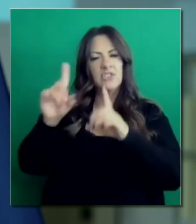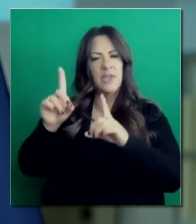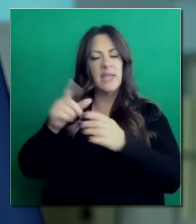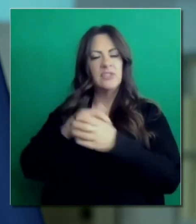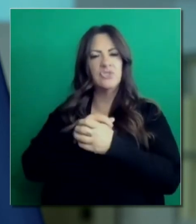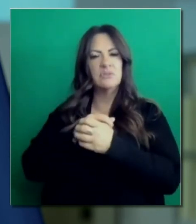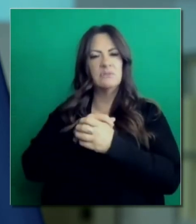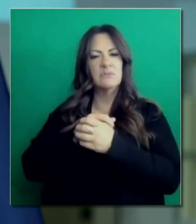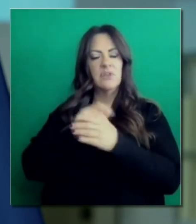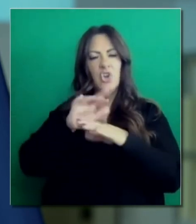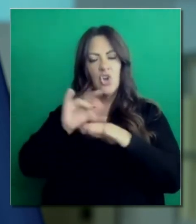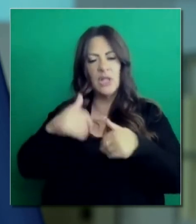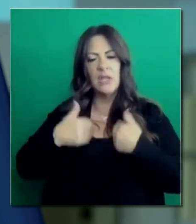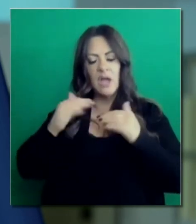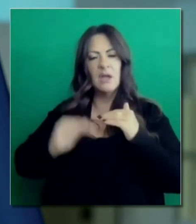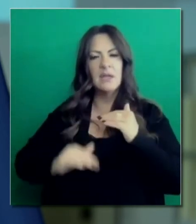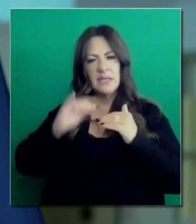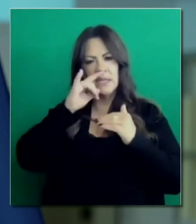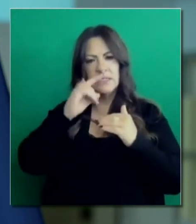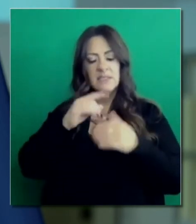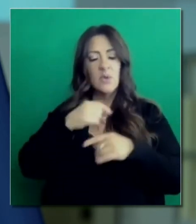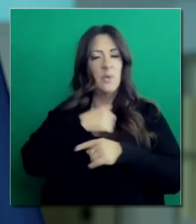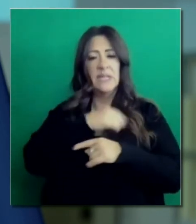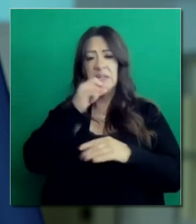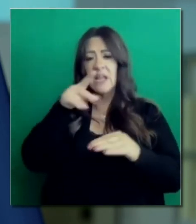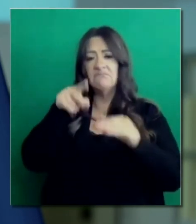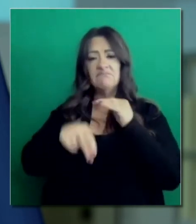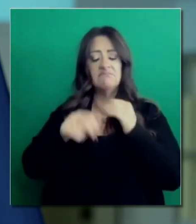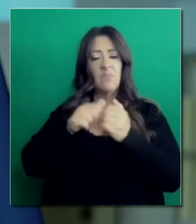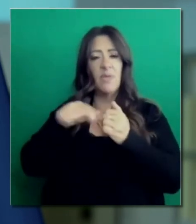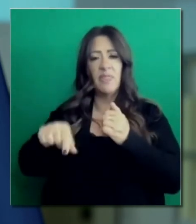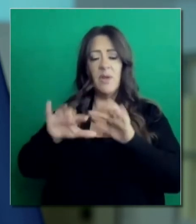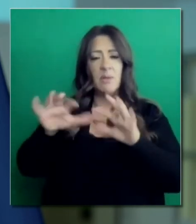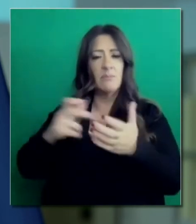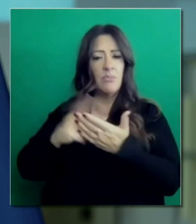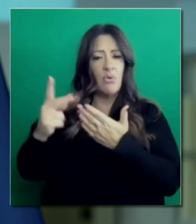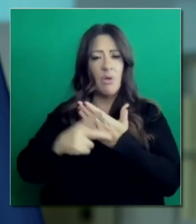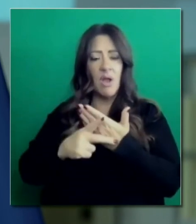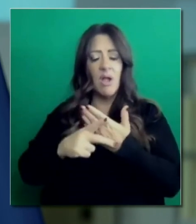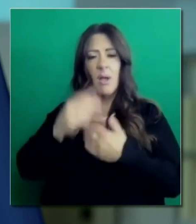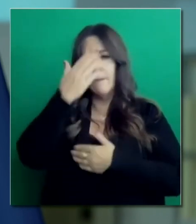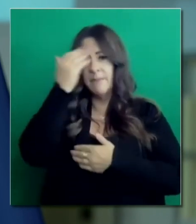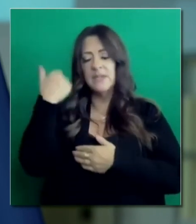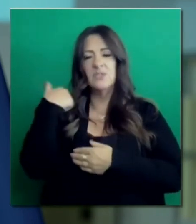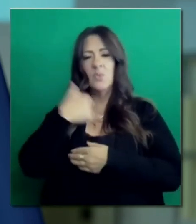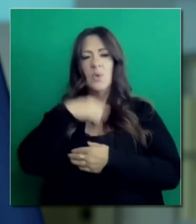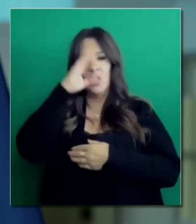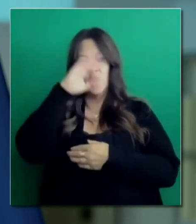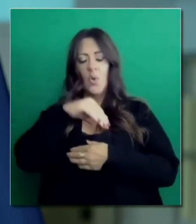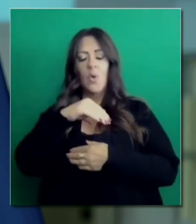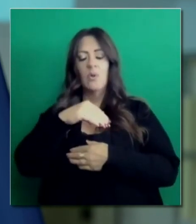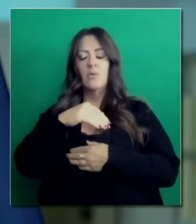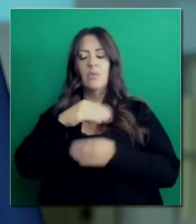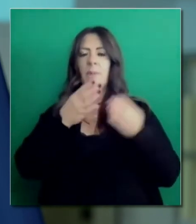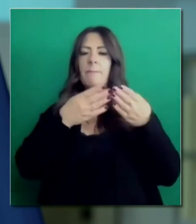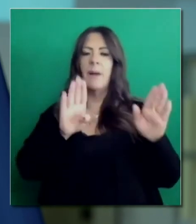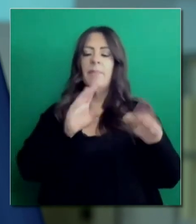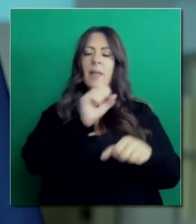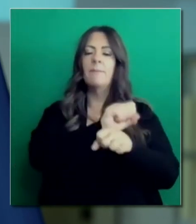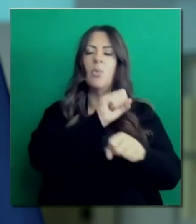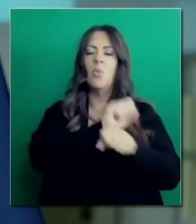in those spaces despite the budget shortfalls last year, because our public employee unions helped step in,